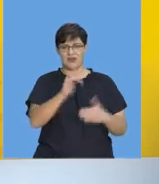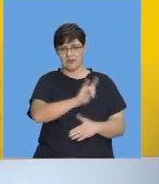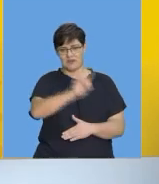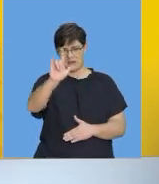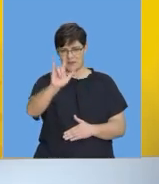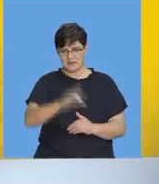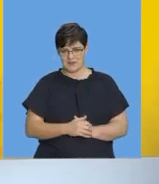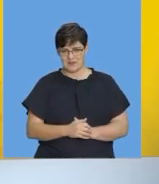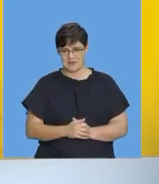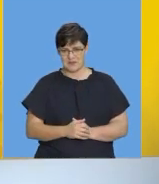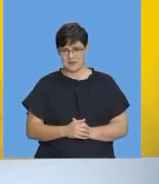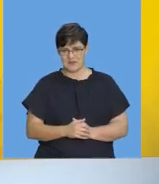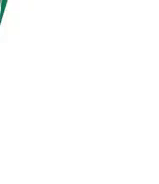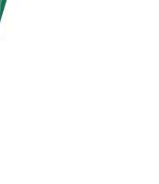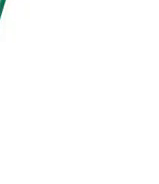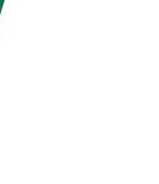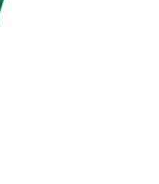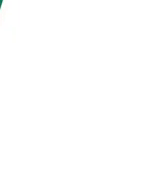and goodbye.